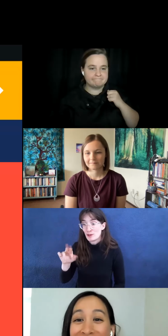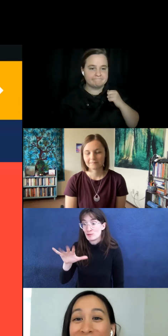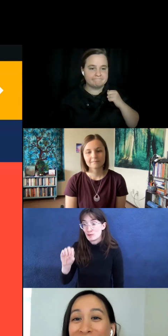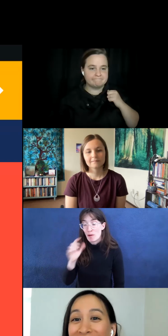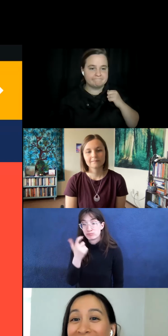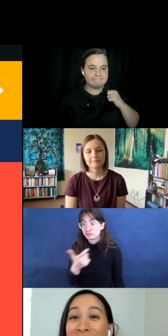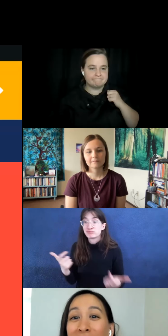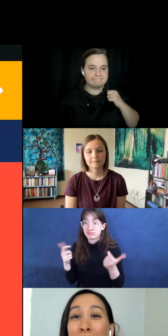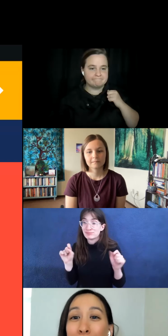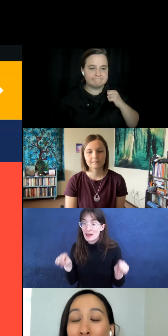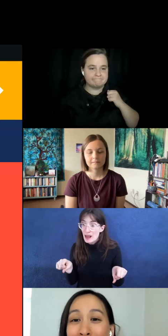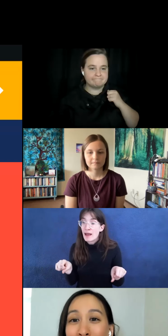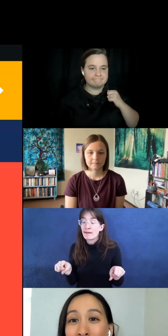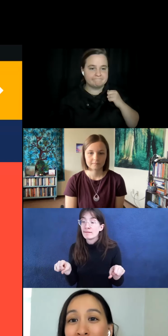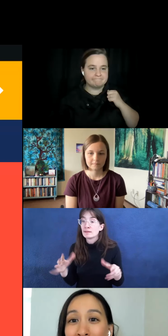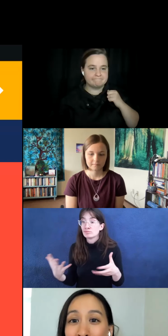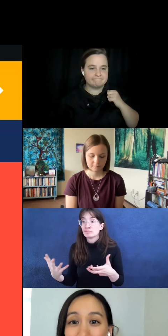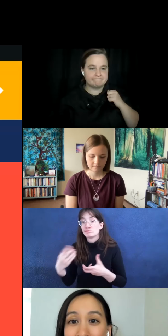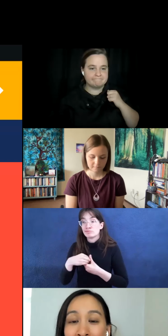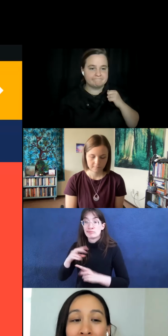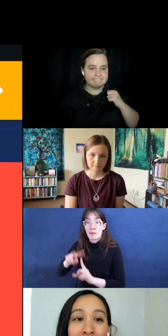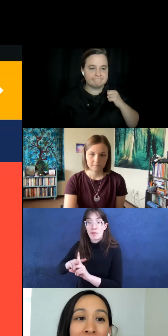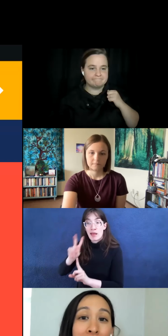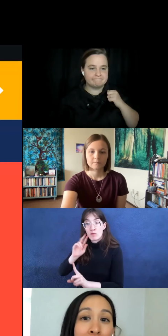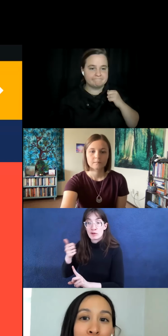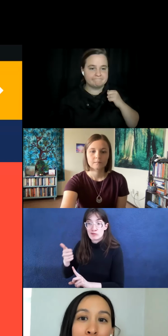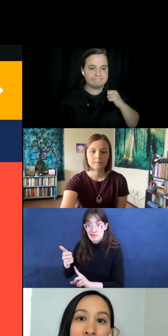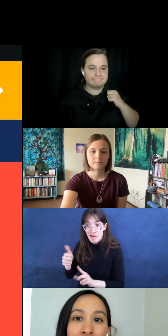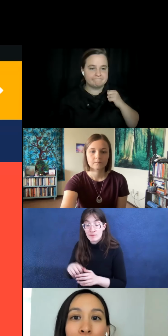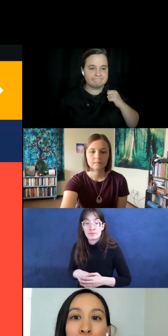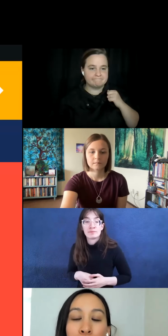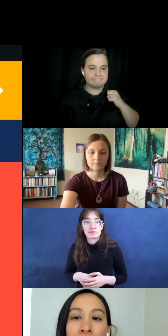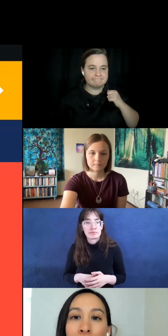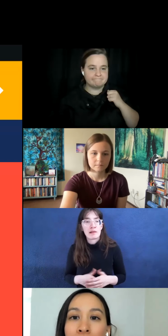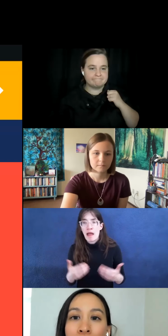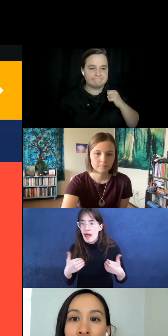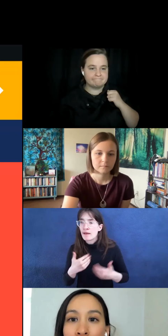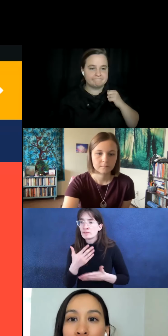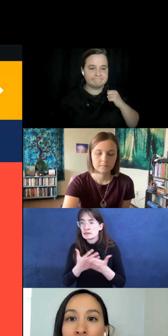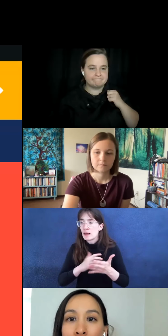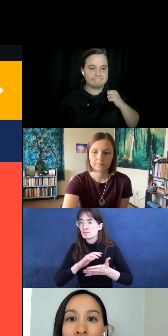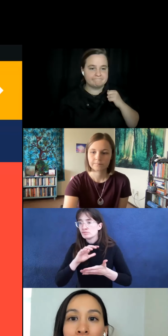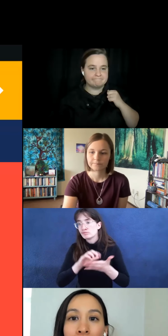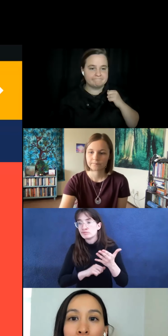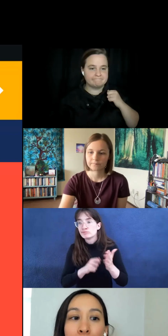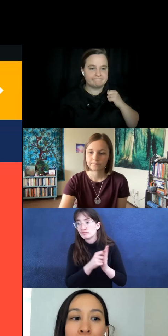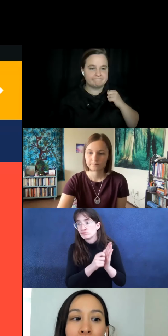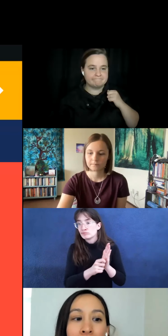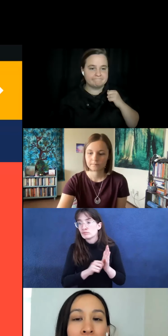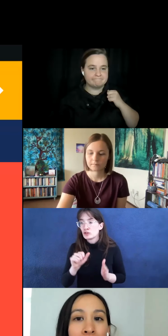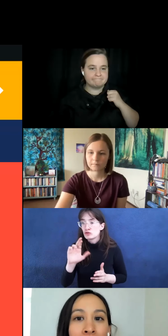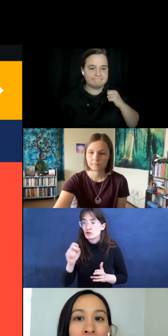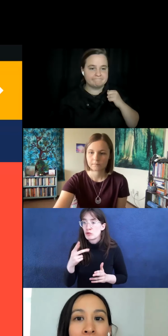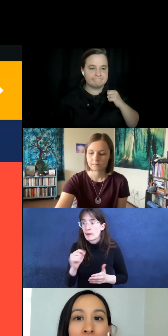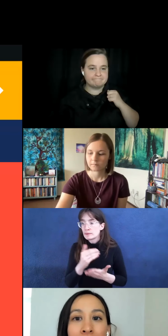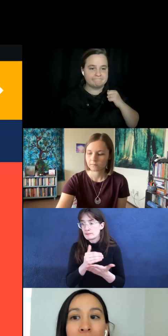and then develop that practice for yourself. And there are scripts, and I think when working with individuals, for me, I